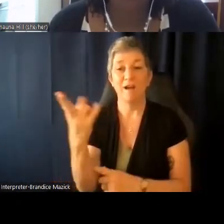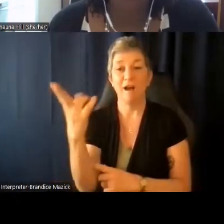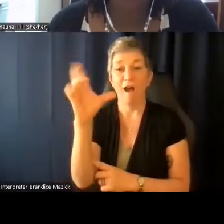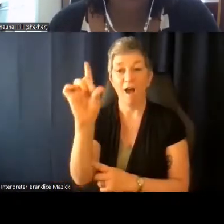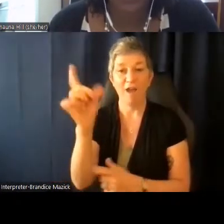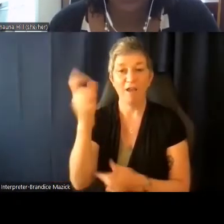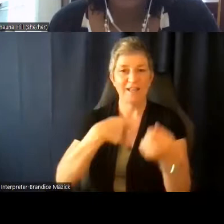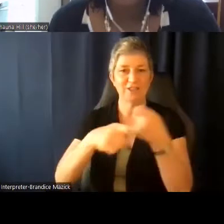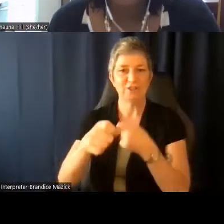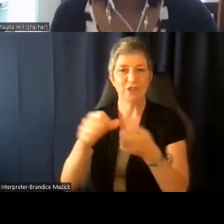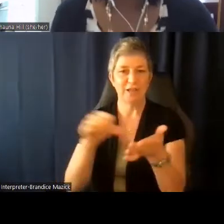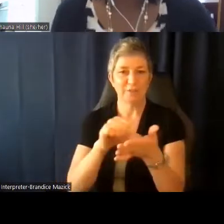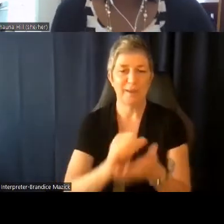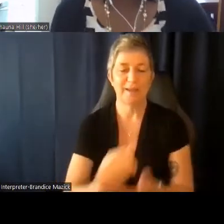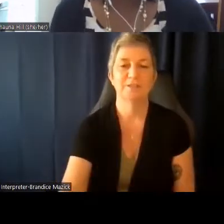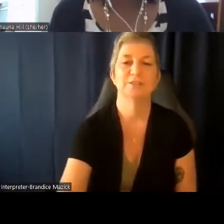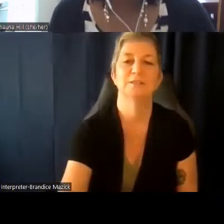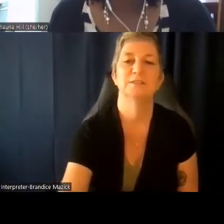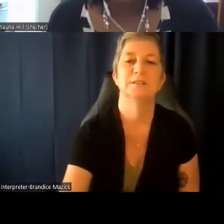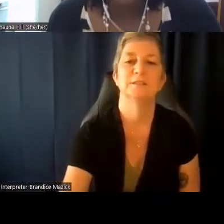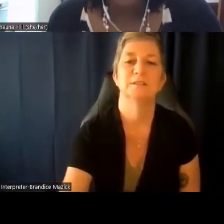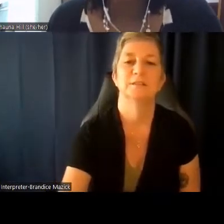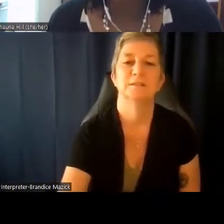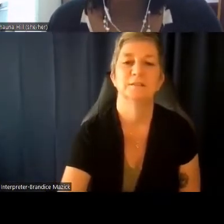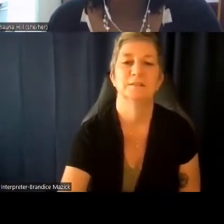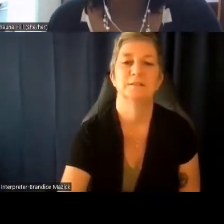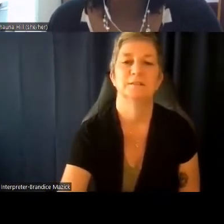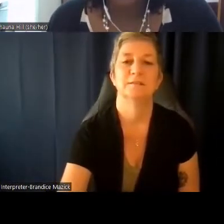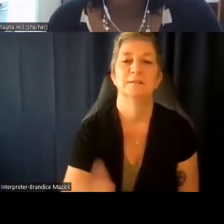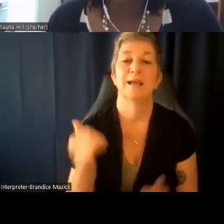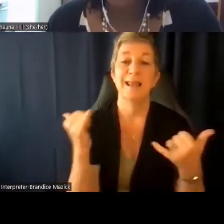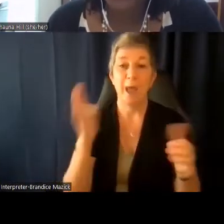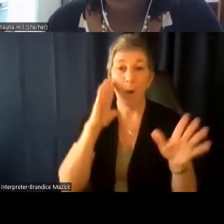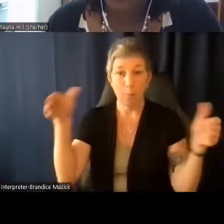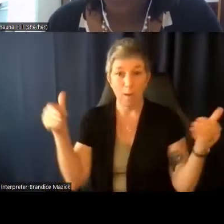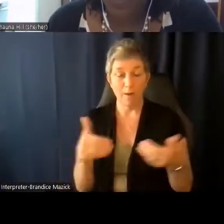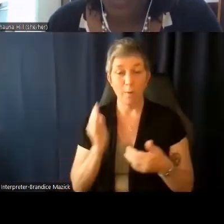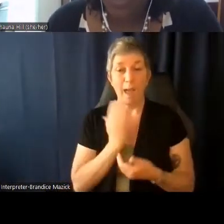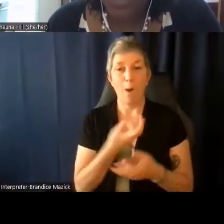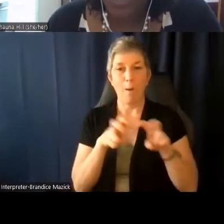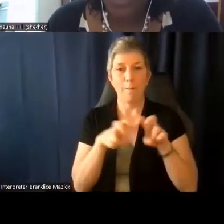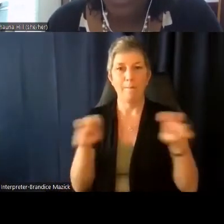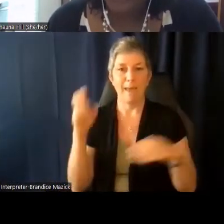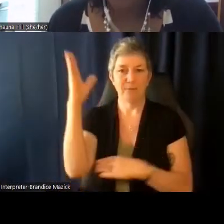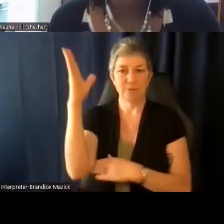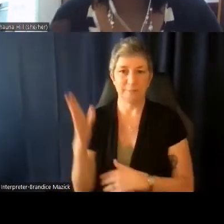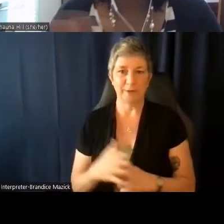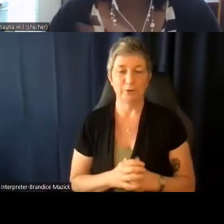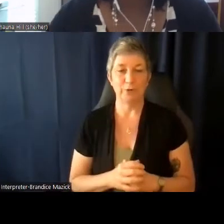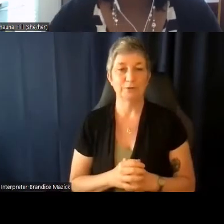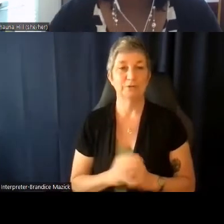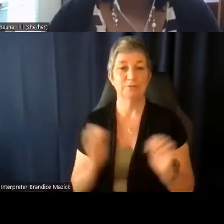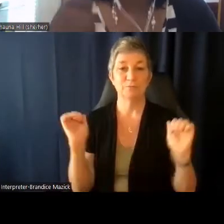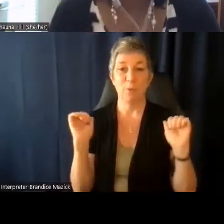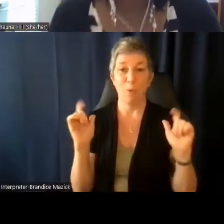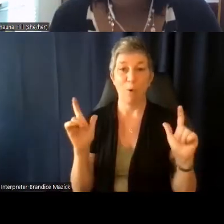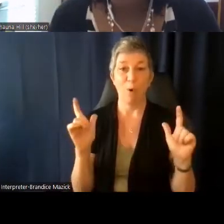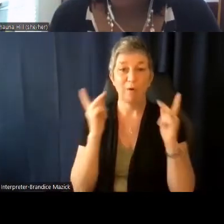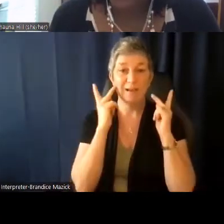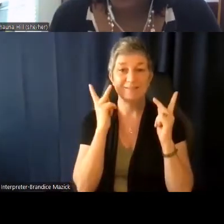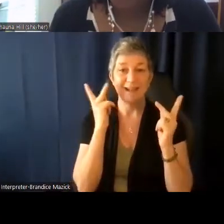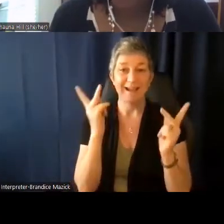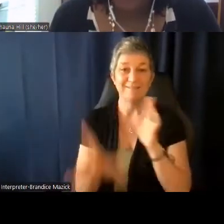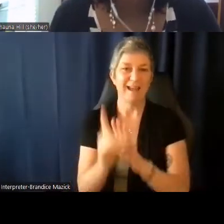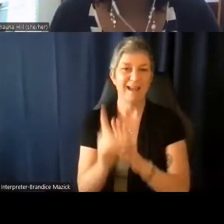page. At this time, I will introduce our panel speakers. You all can find out everything